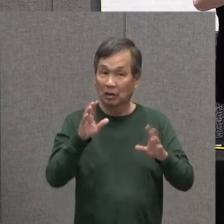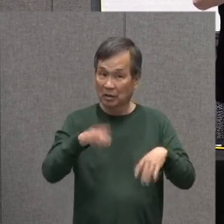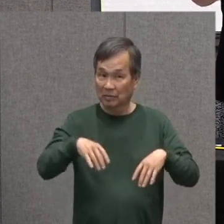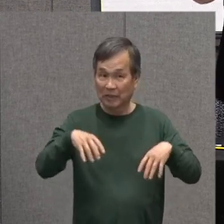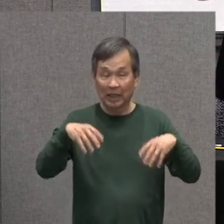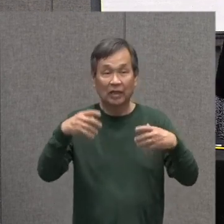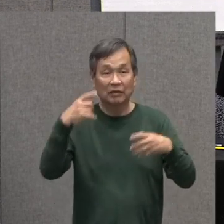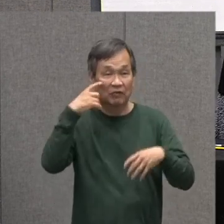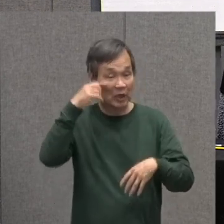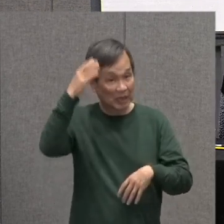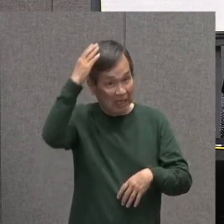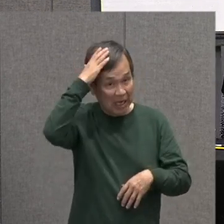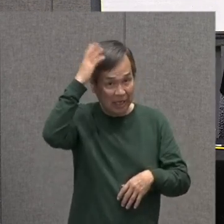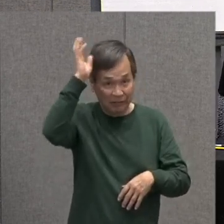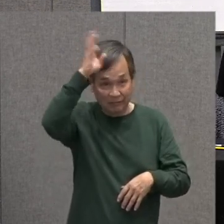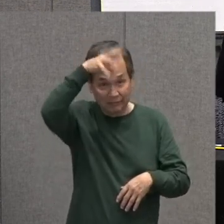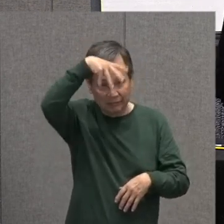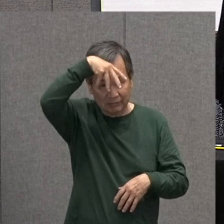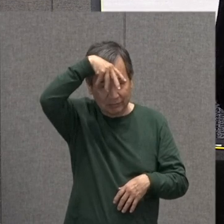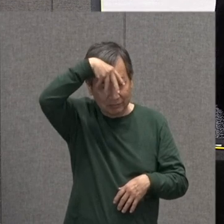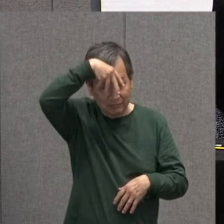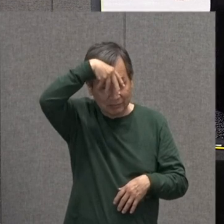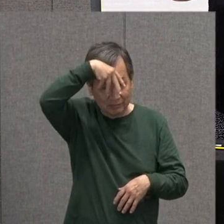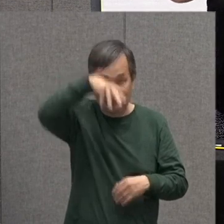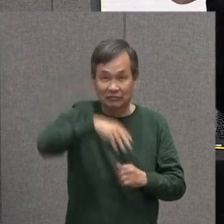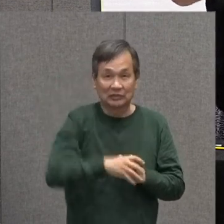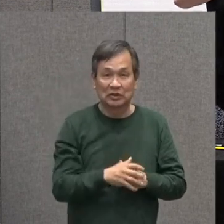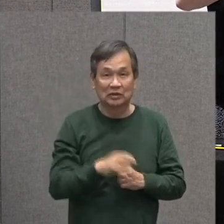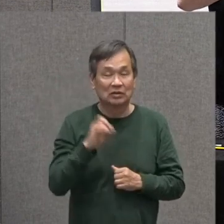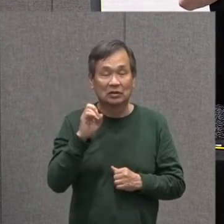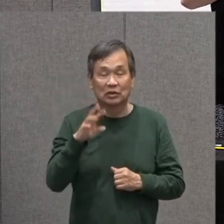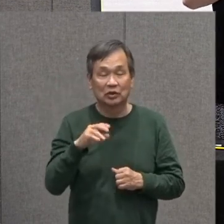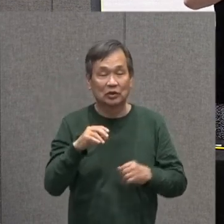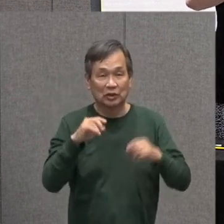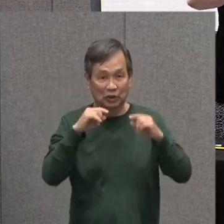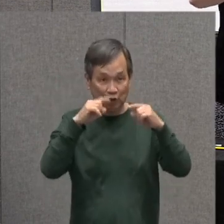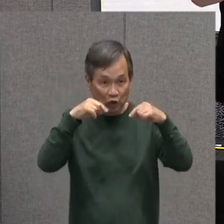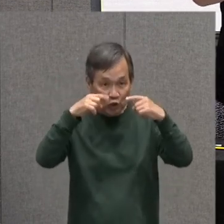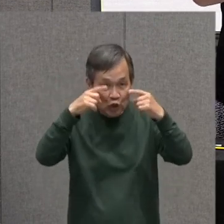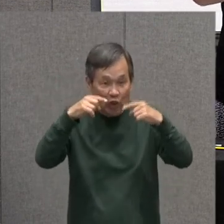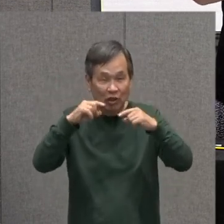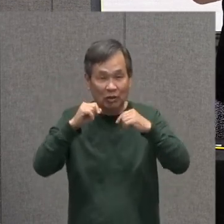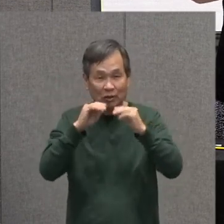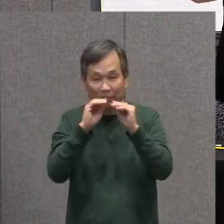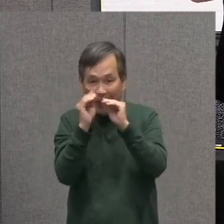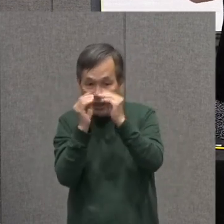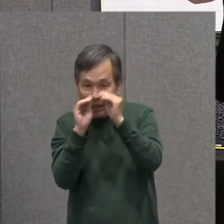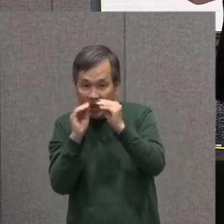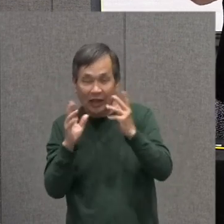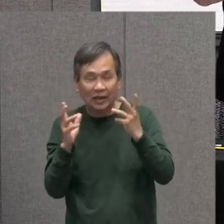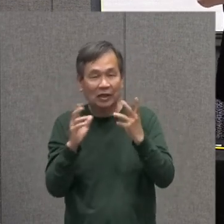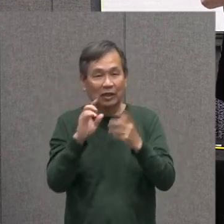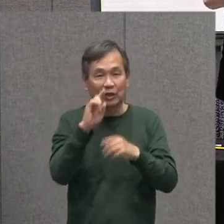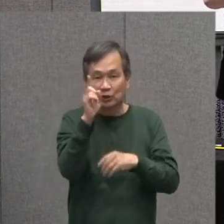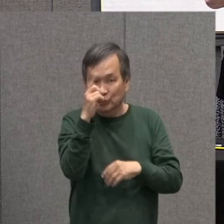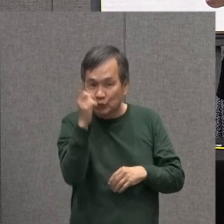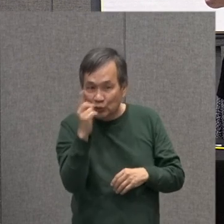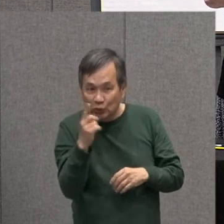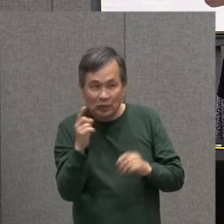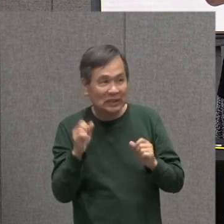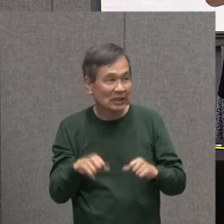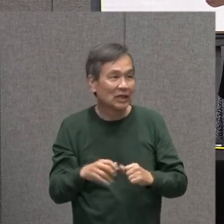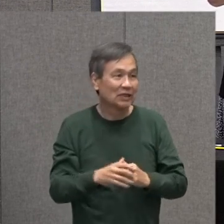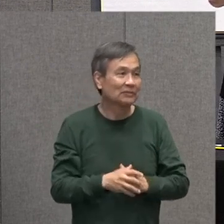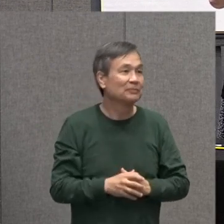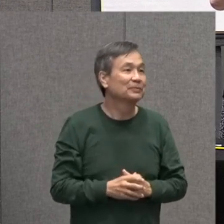hat. Great. You could even sort of fold them or curl them or bend them. You can twist them.